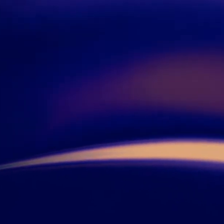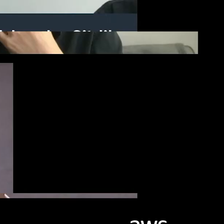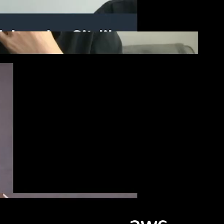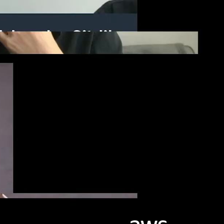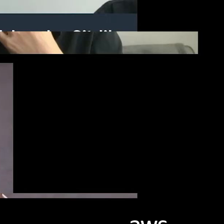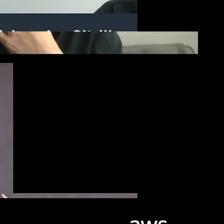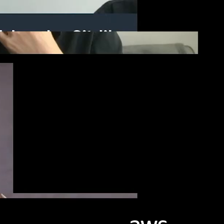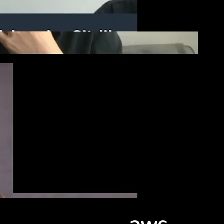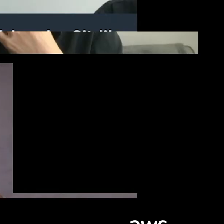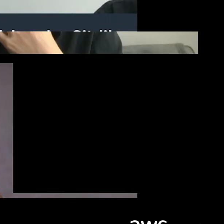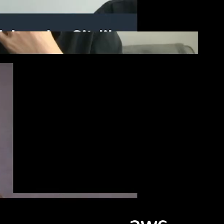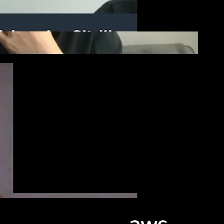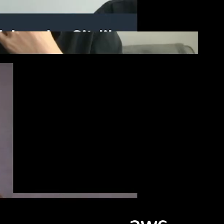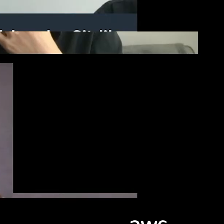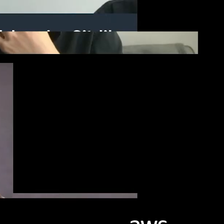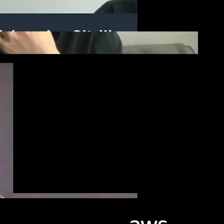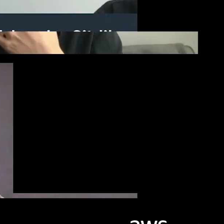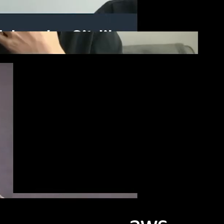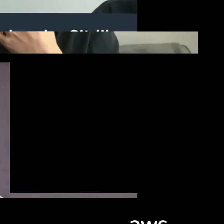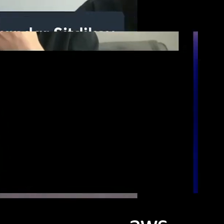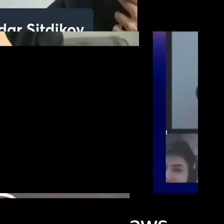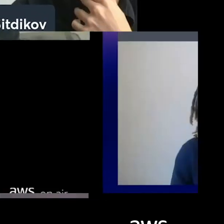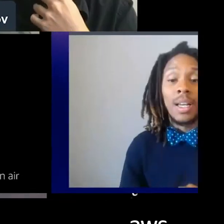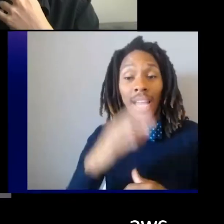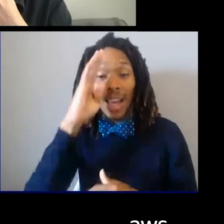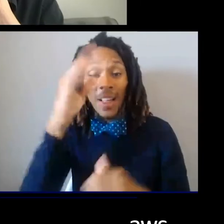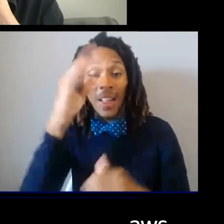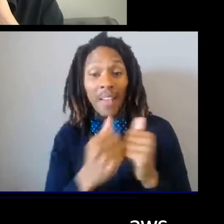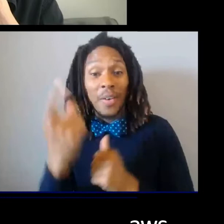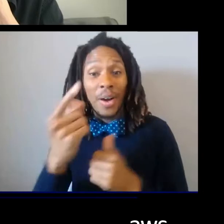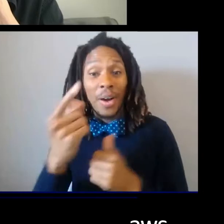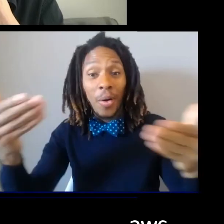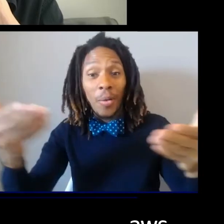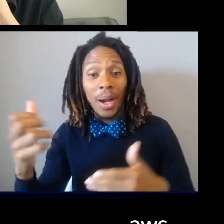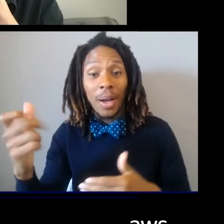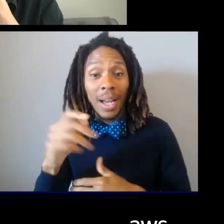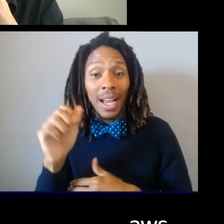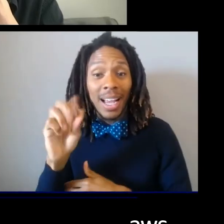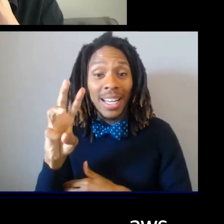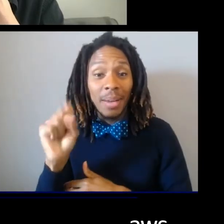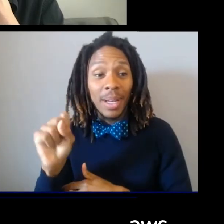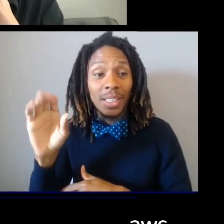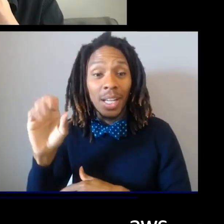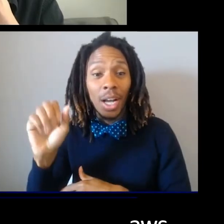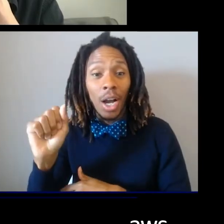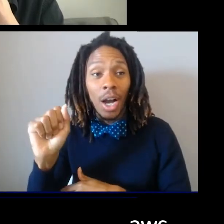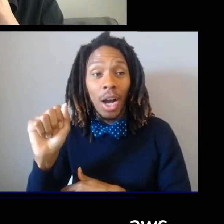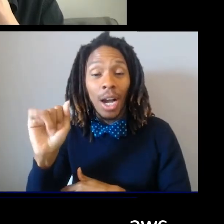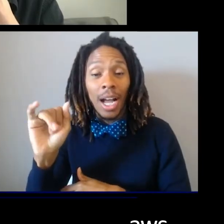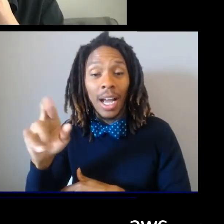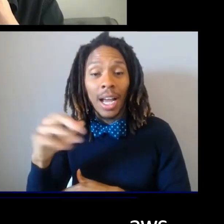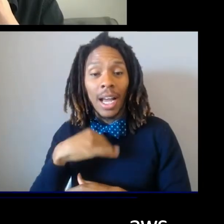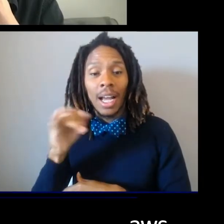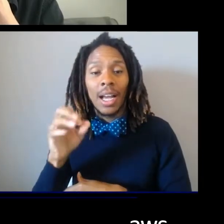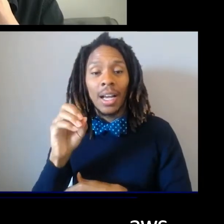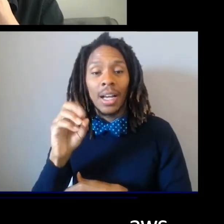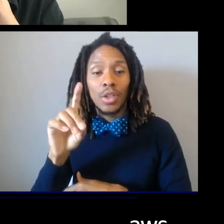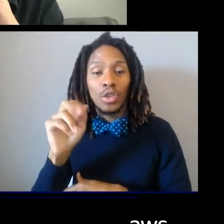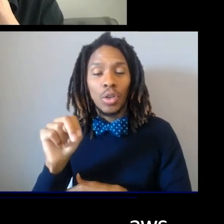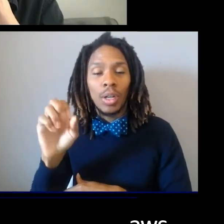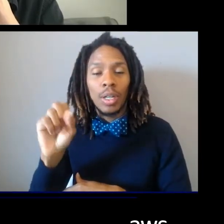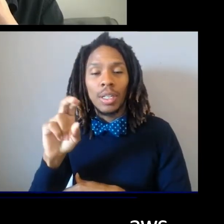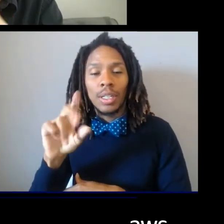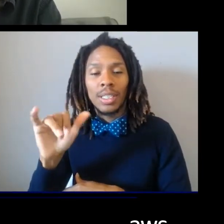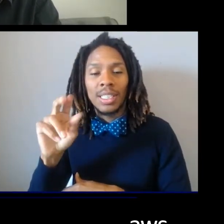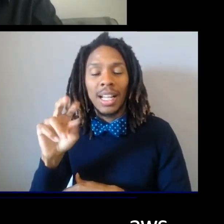Hi, everybody. Welcome back to AWS on Air. I am Jordan Sullivan. I'm a developer advocate for Amazon